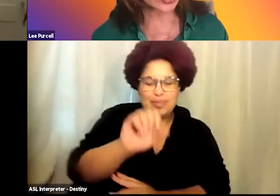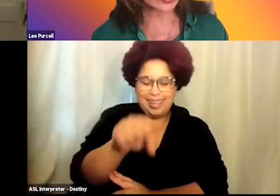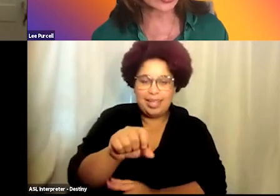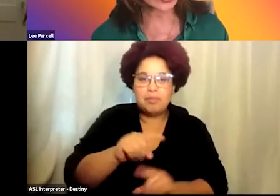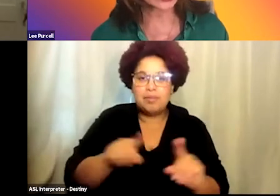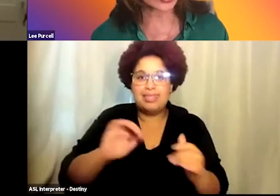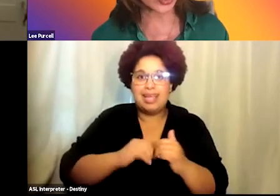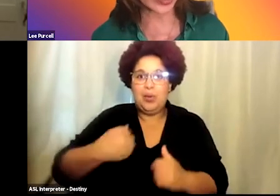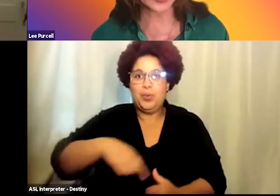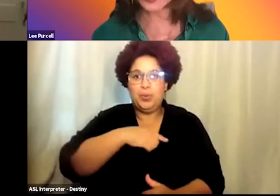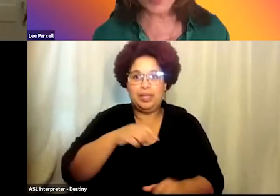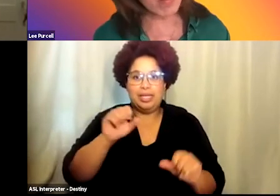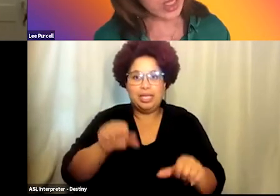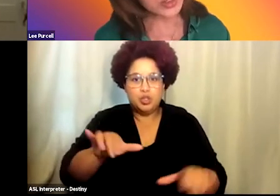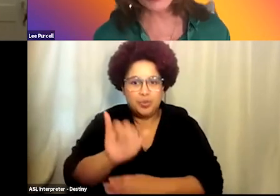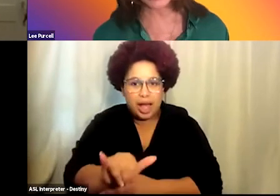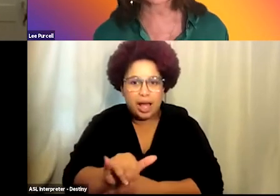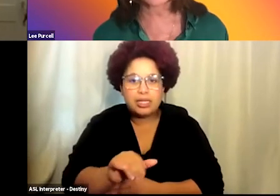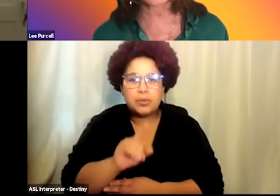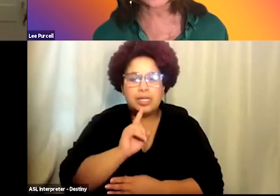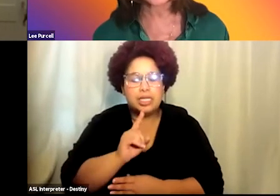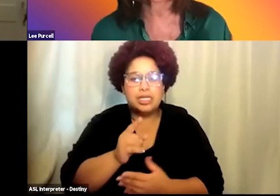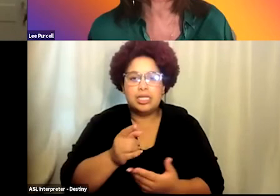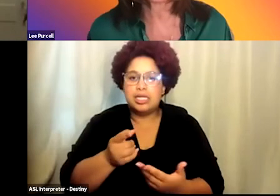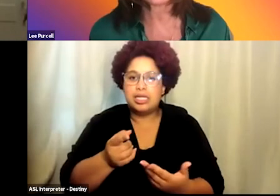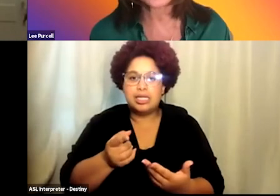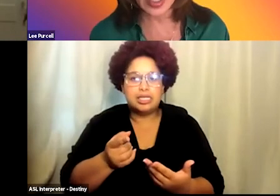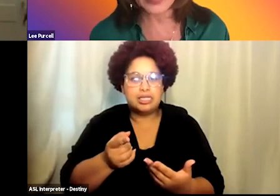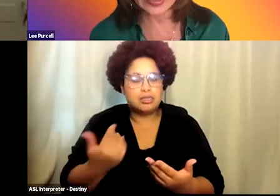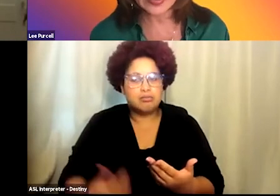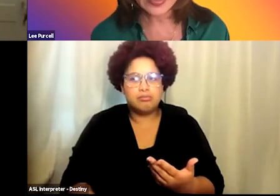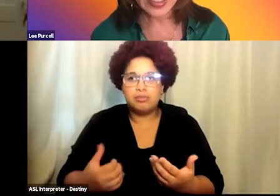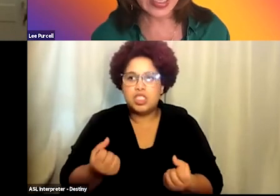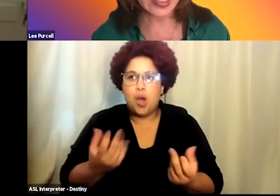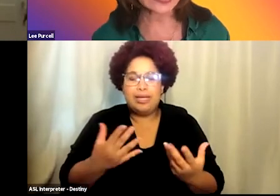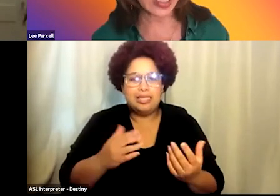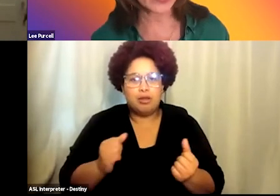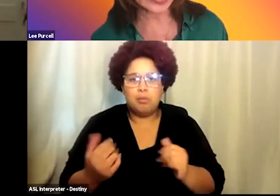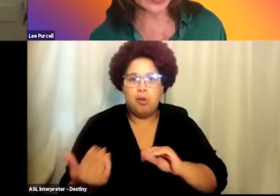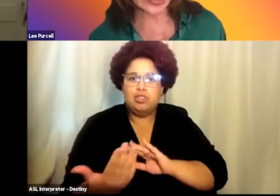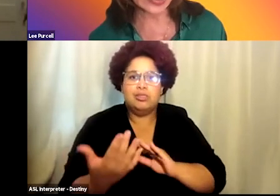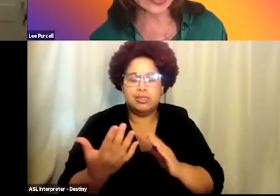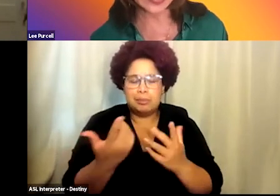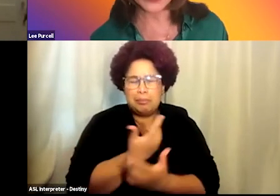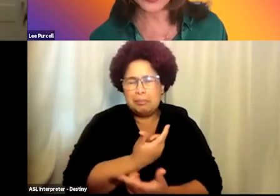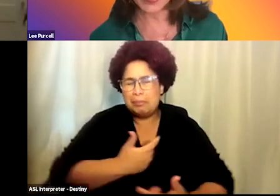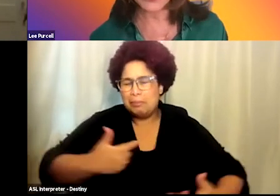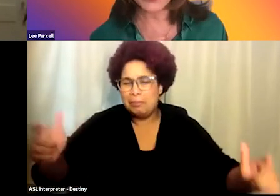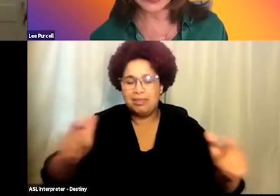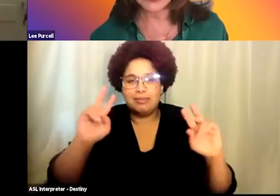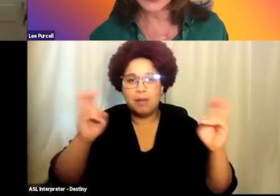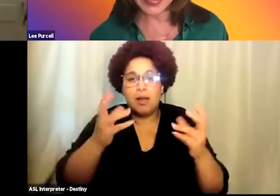for us to do it. It's a multi-pronged approach, and it's a huge topic. And I really would like to see